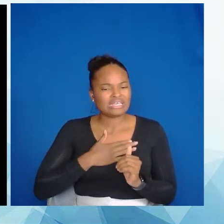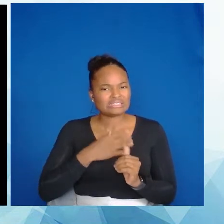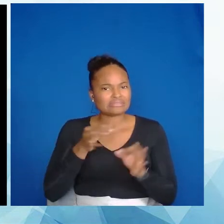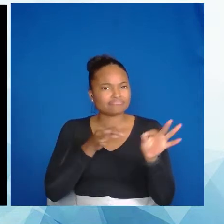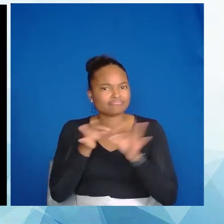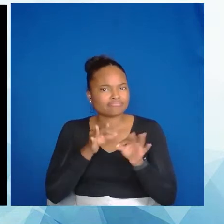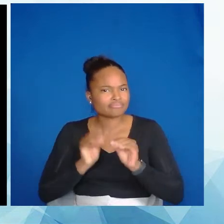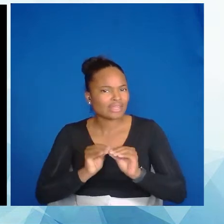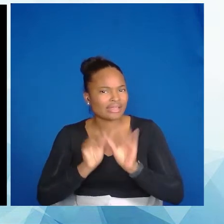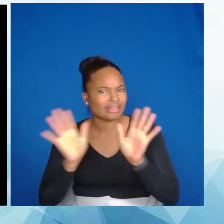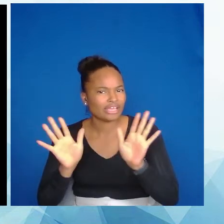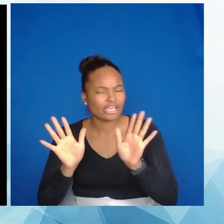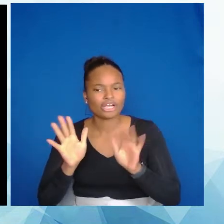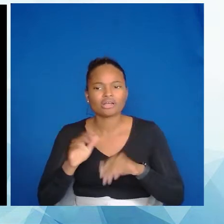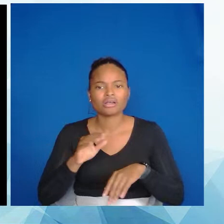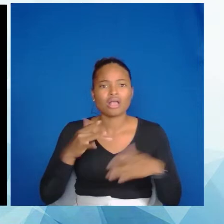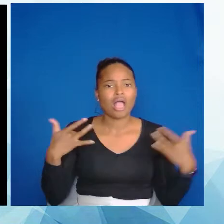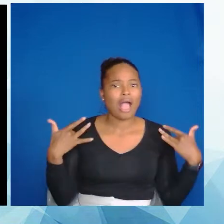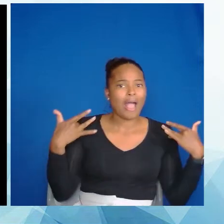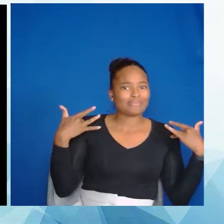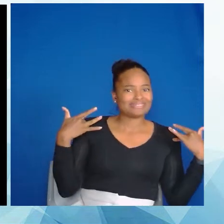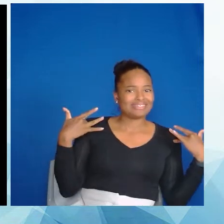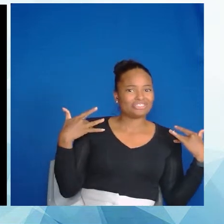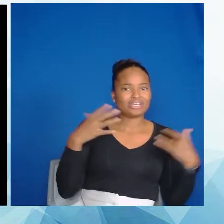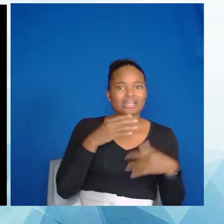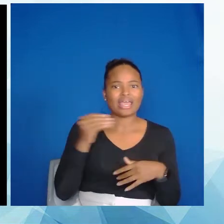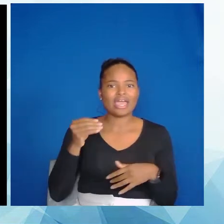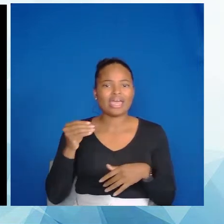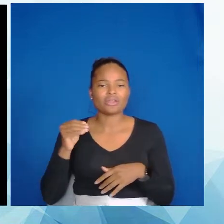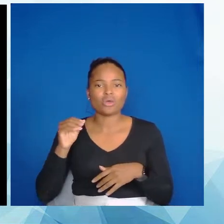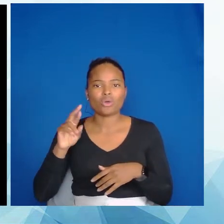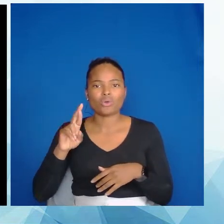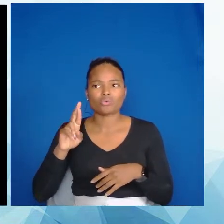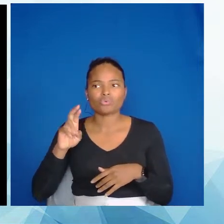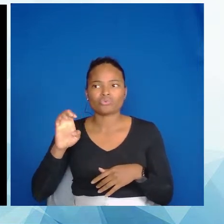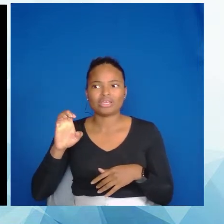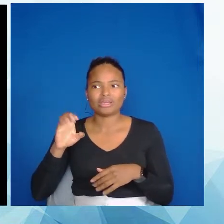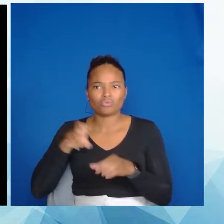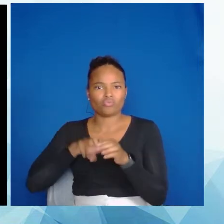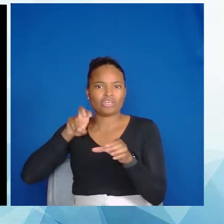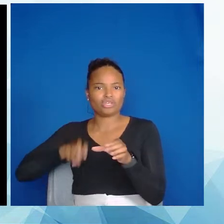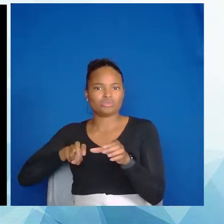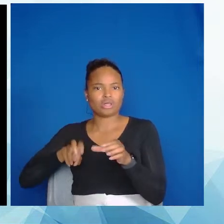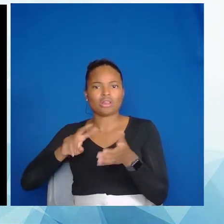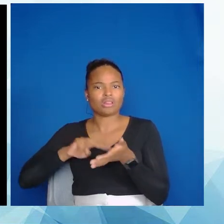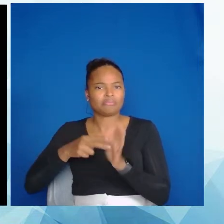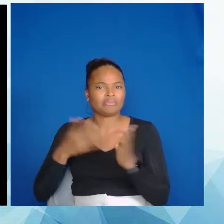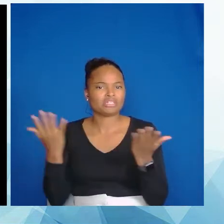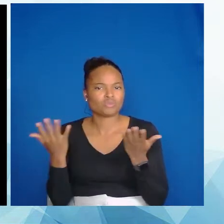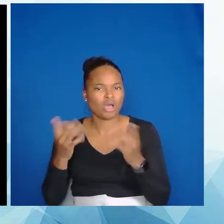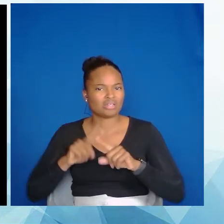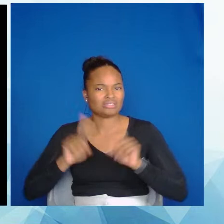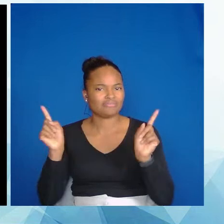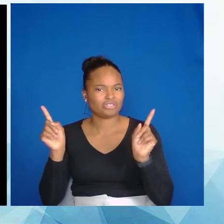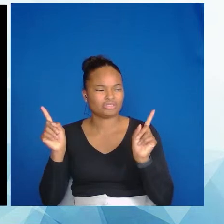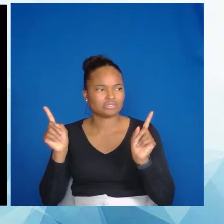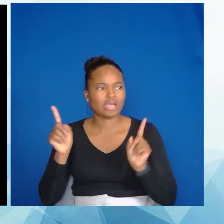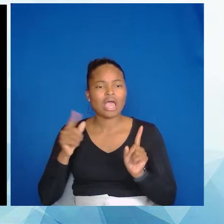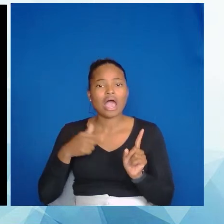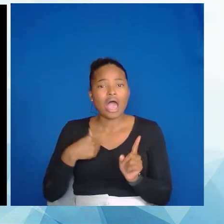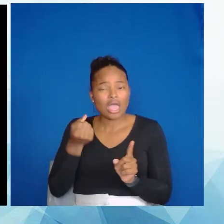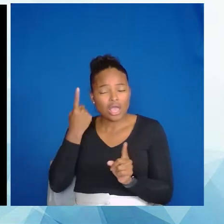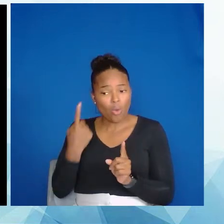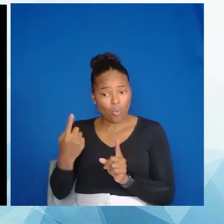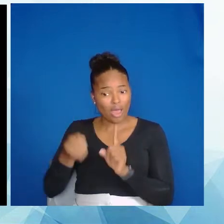for us the difference between abstention and recusal. Of course. I do understand that one affects quorum and one does not,